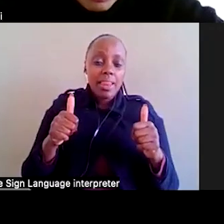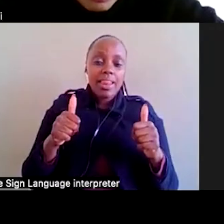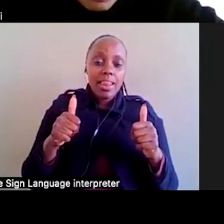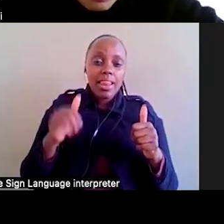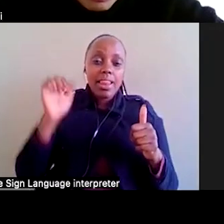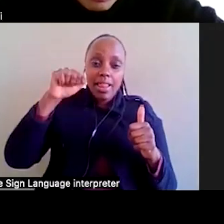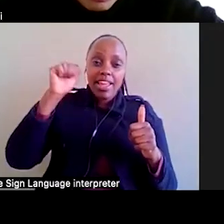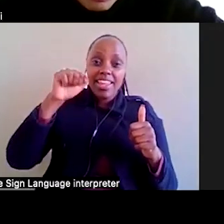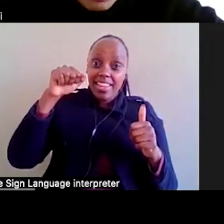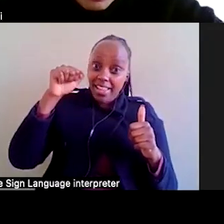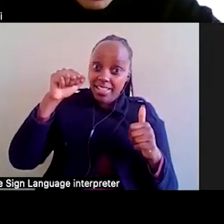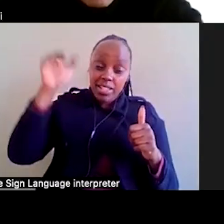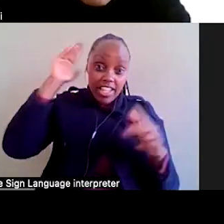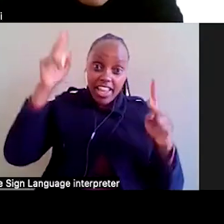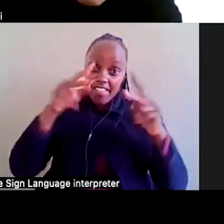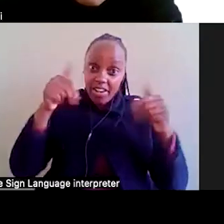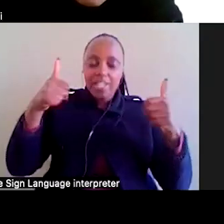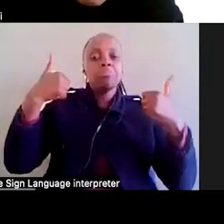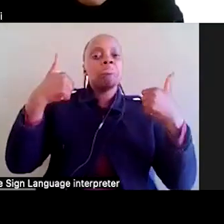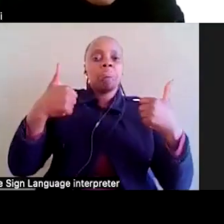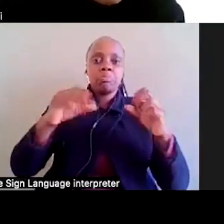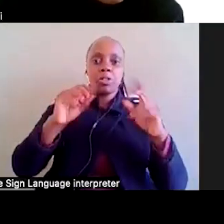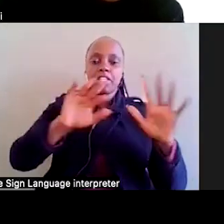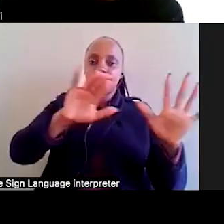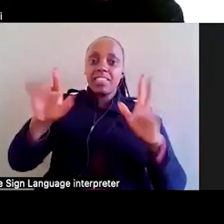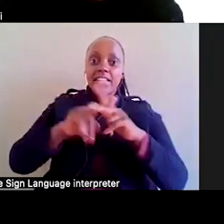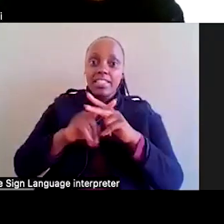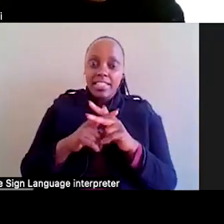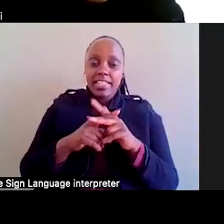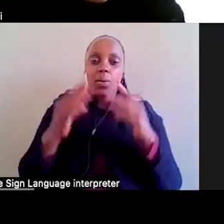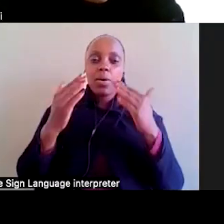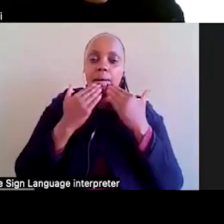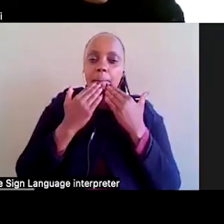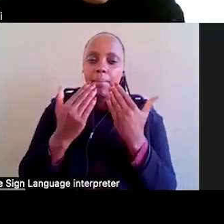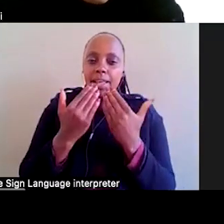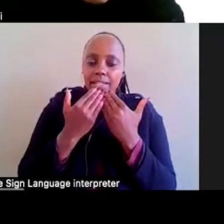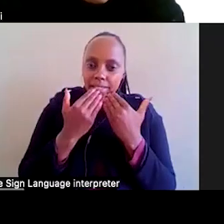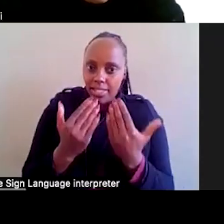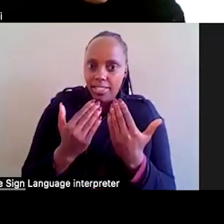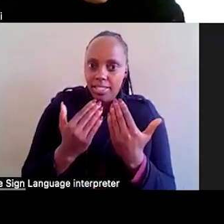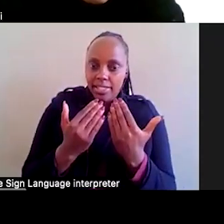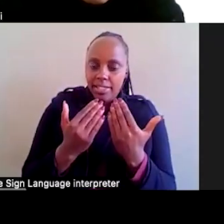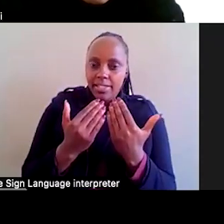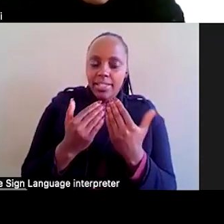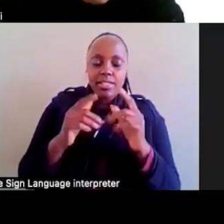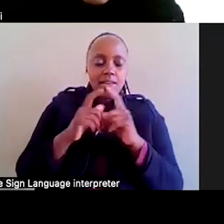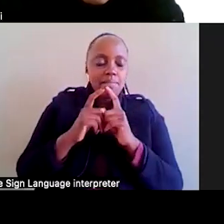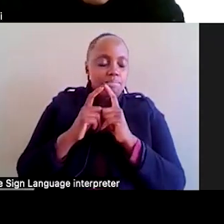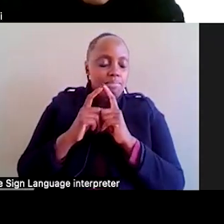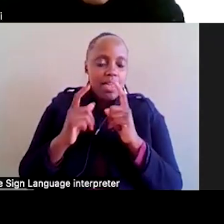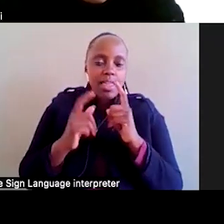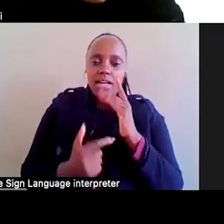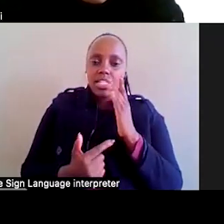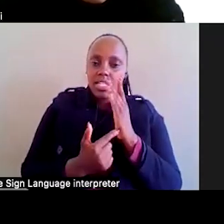Yes. You can? Okay. Let me start by appreciating the immense technical